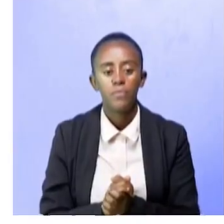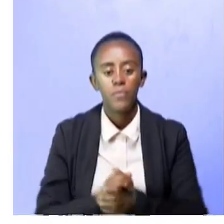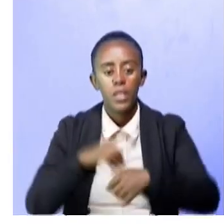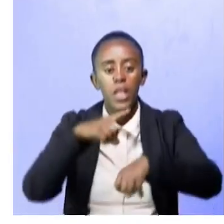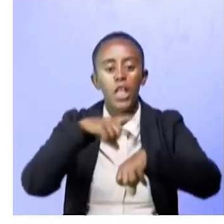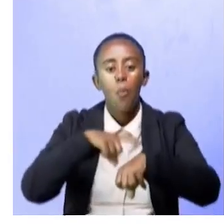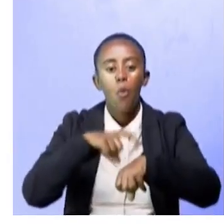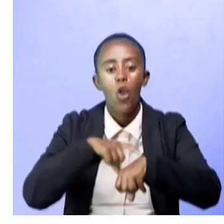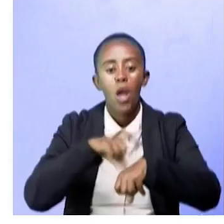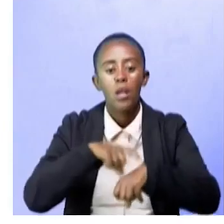Temporary.